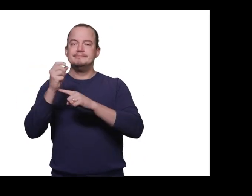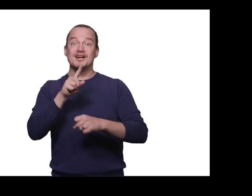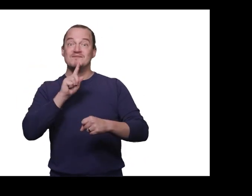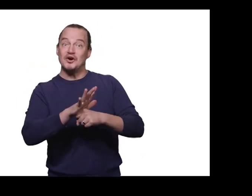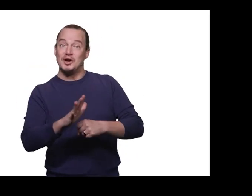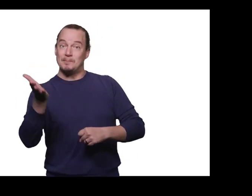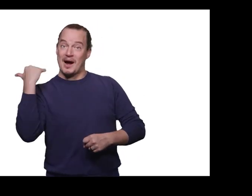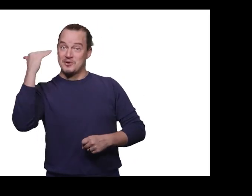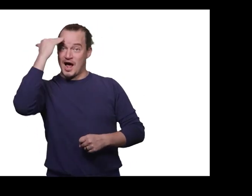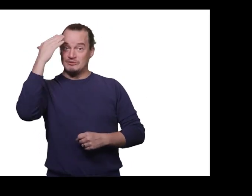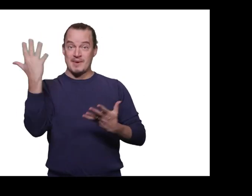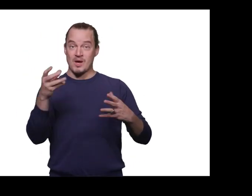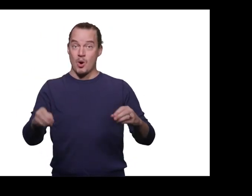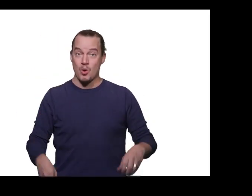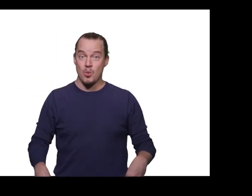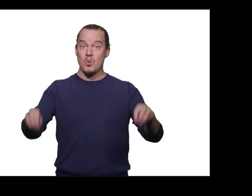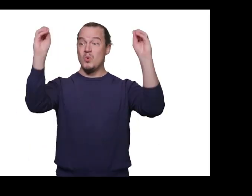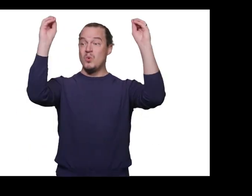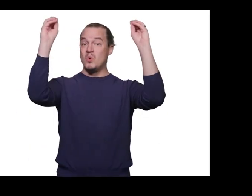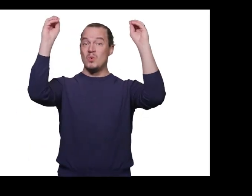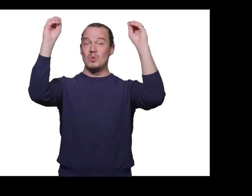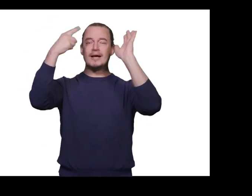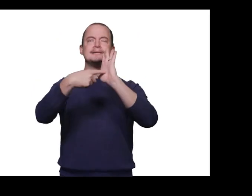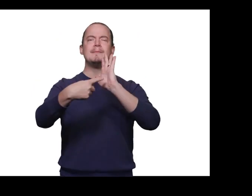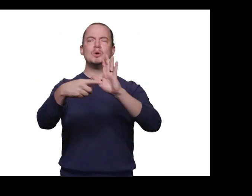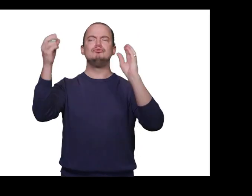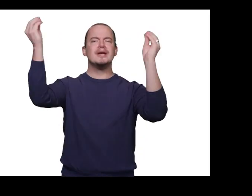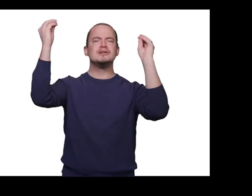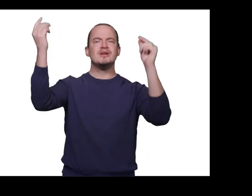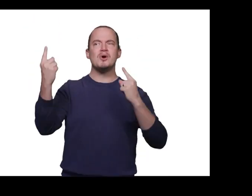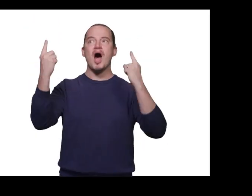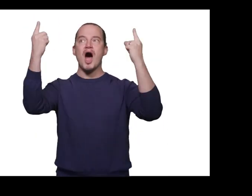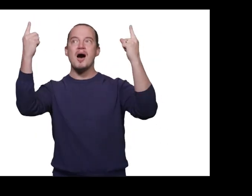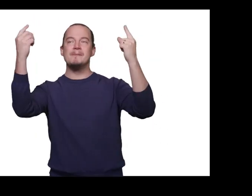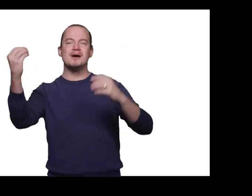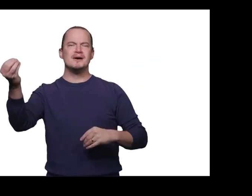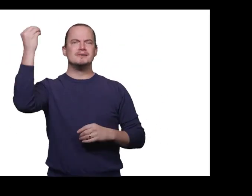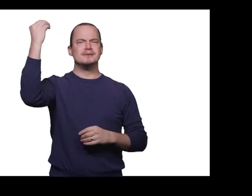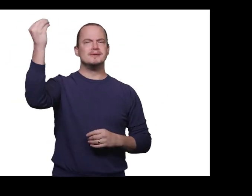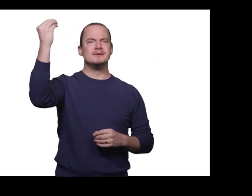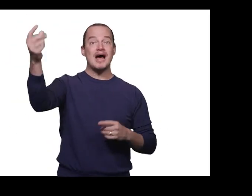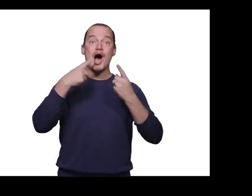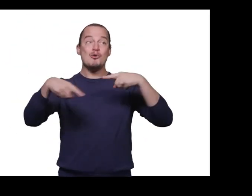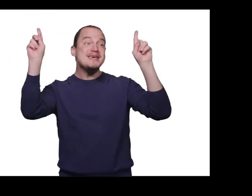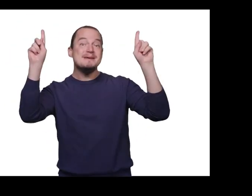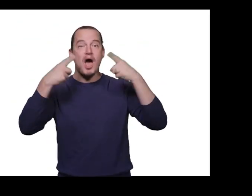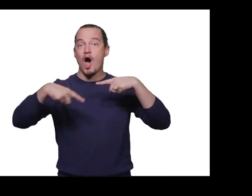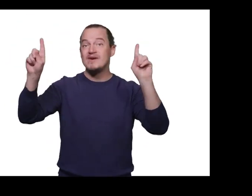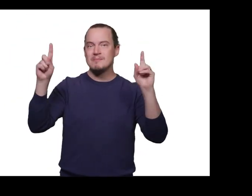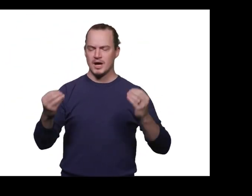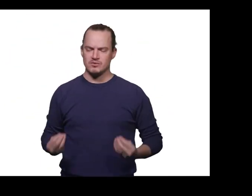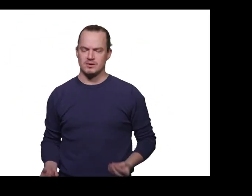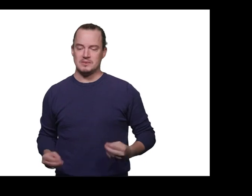might go up, whoop, shake your shakers up, arriba, arriba, shake your